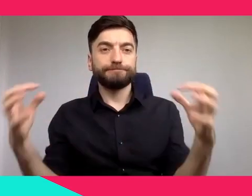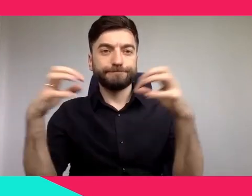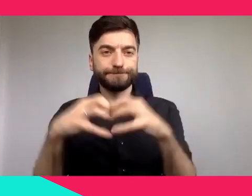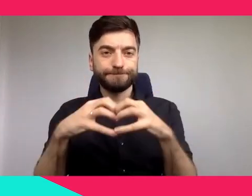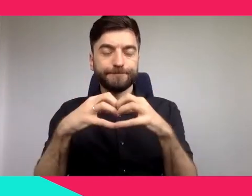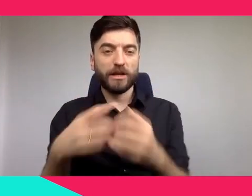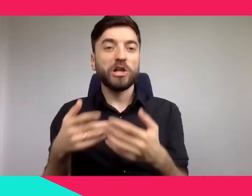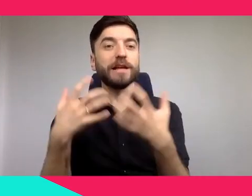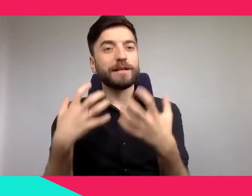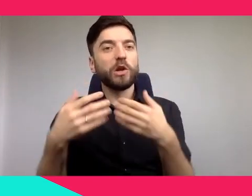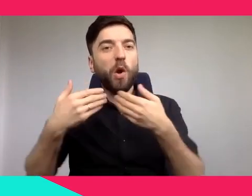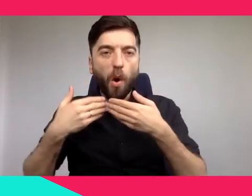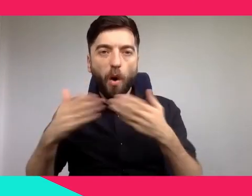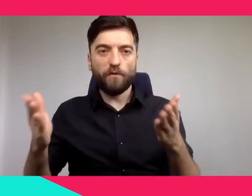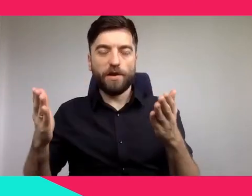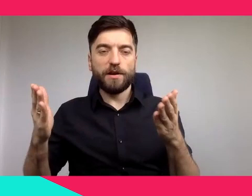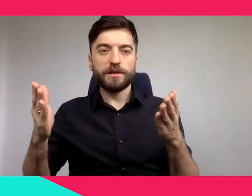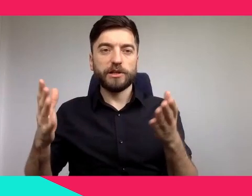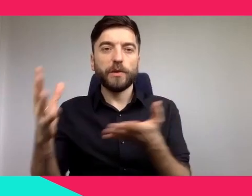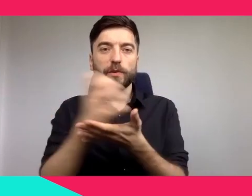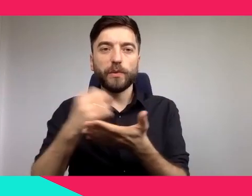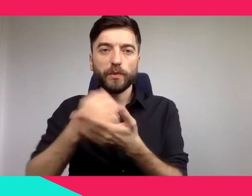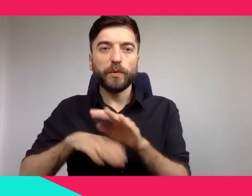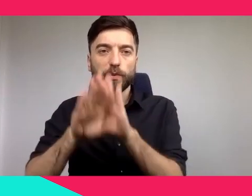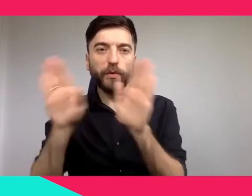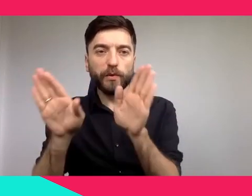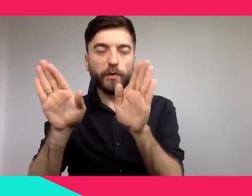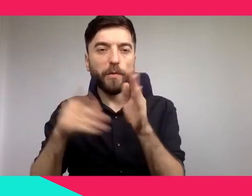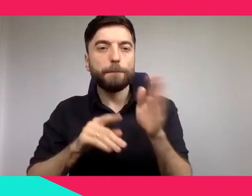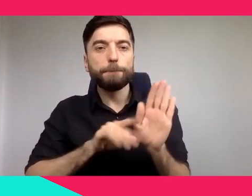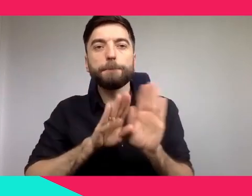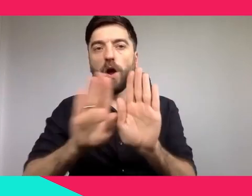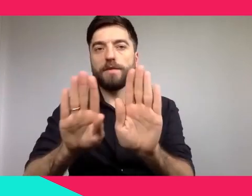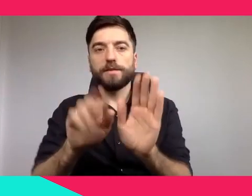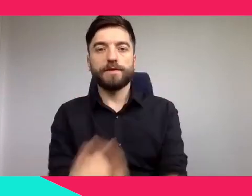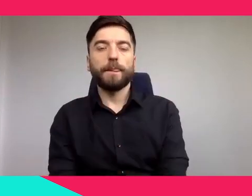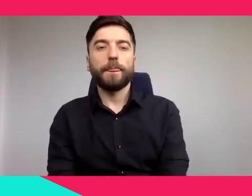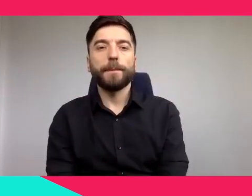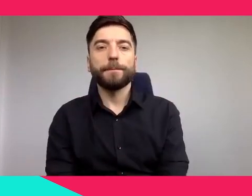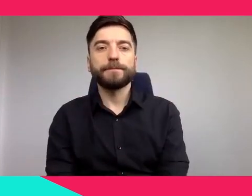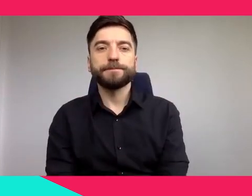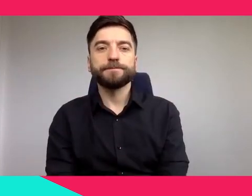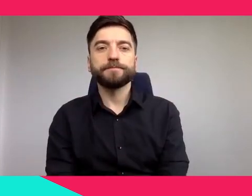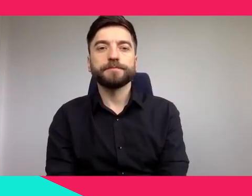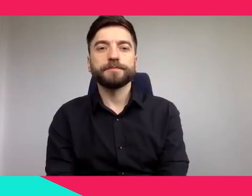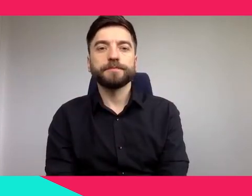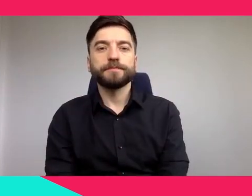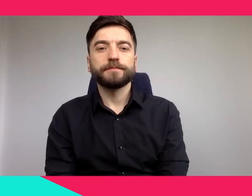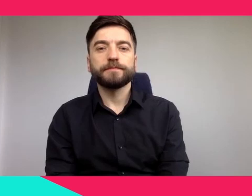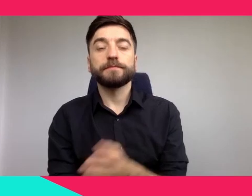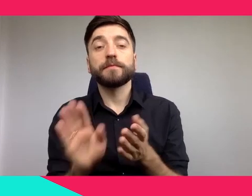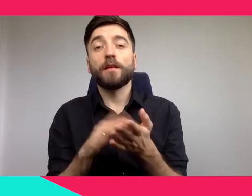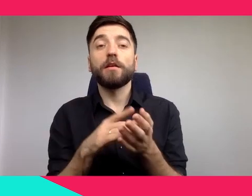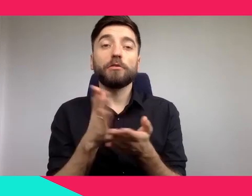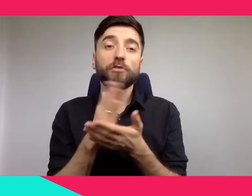People later on said, well, you worked at the Rijksmuseum and the Rijksmuseum is an extremely rich organization. You have a lot of money, so